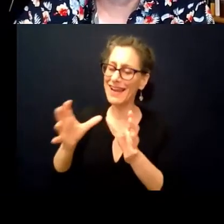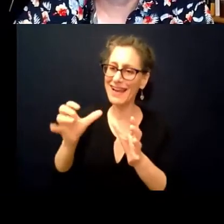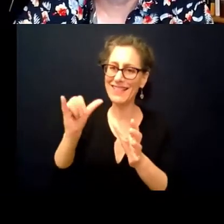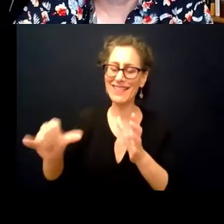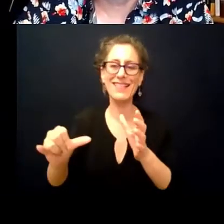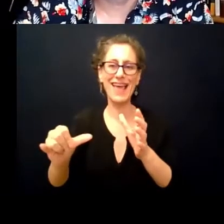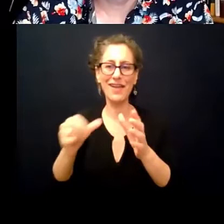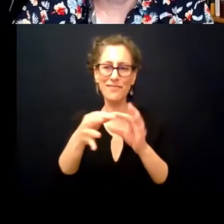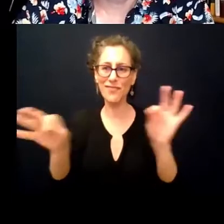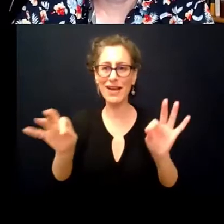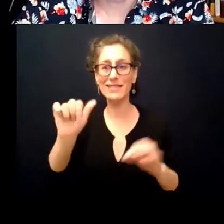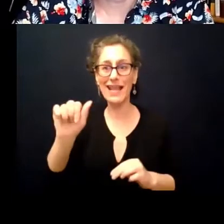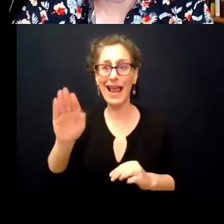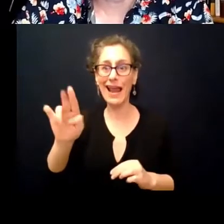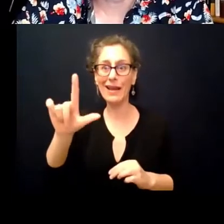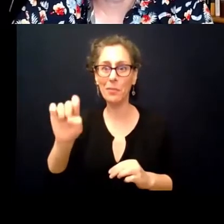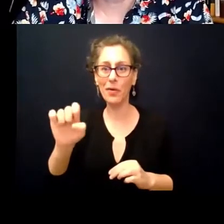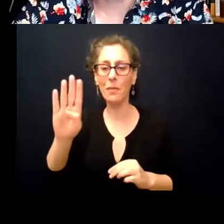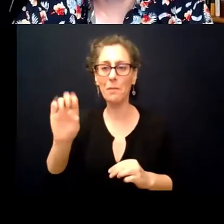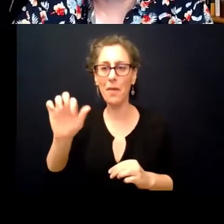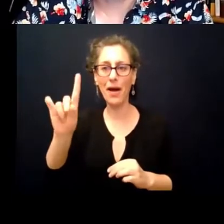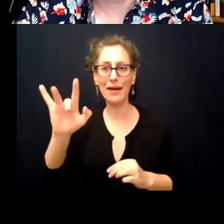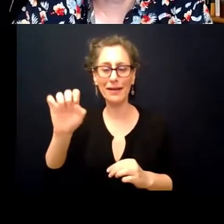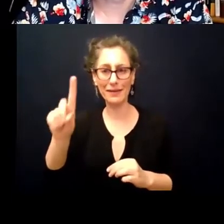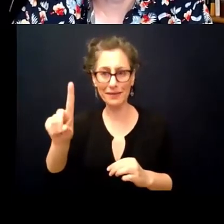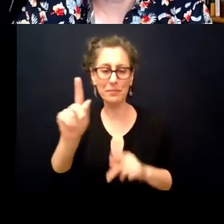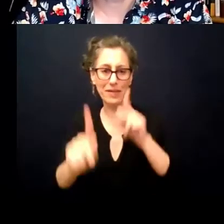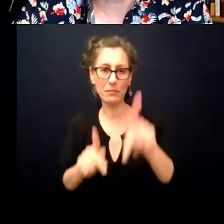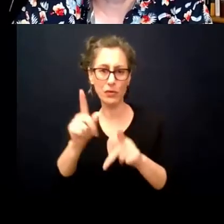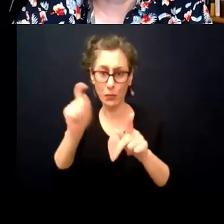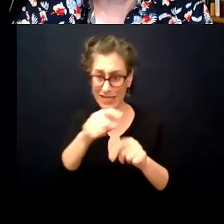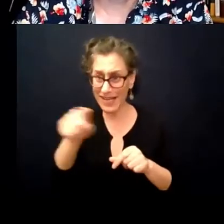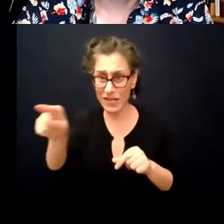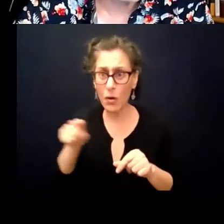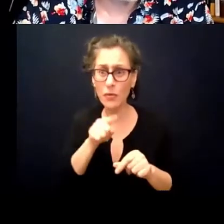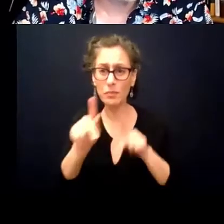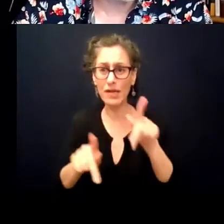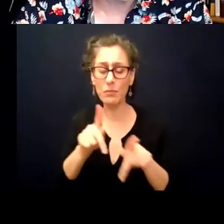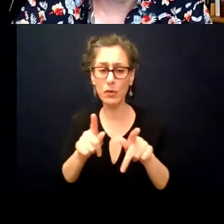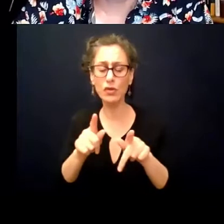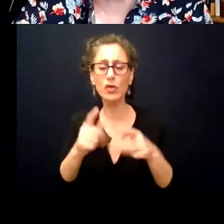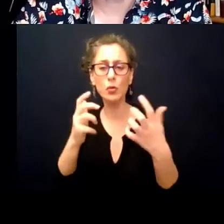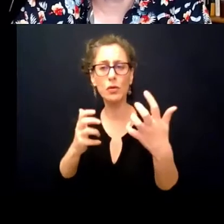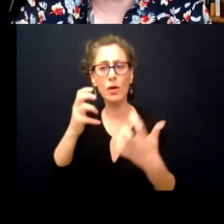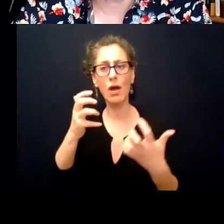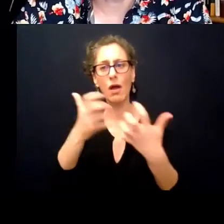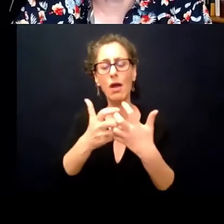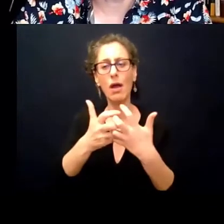binary nature of it, but do we need the able-bodied world in order to sort of complement